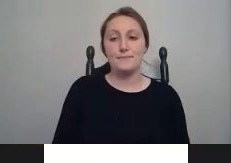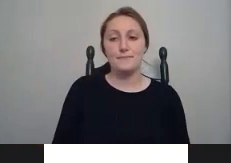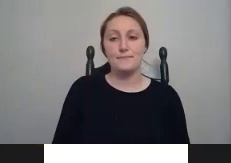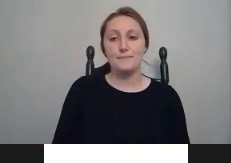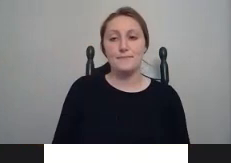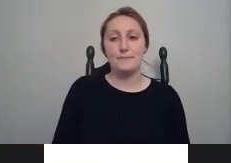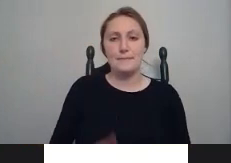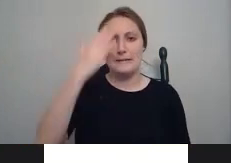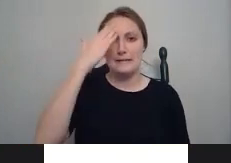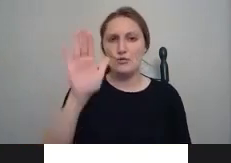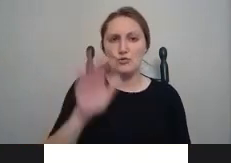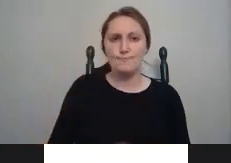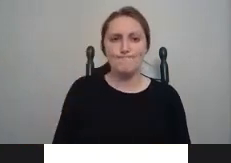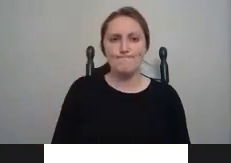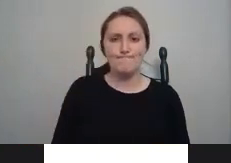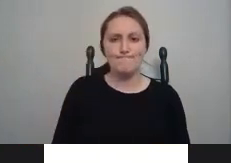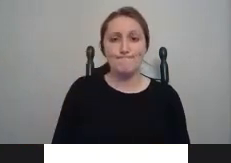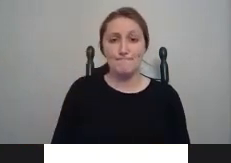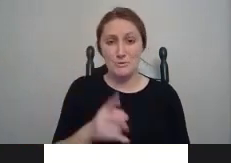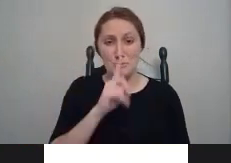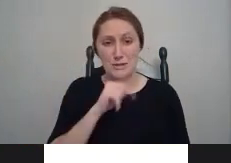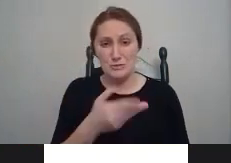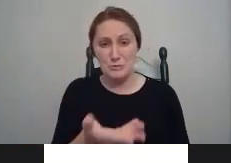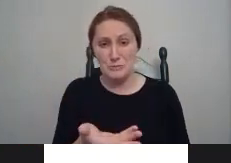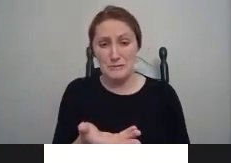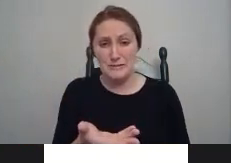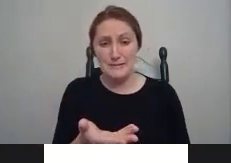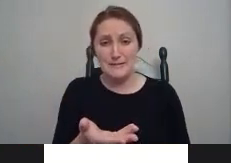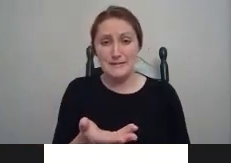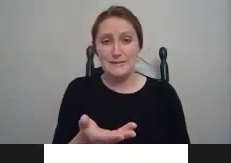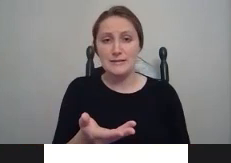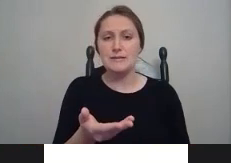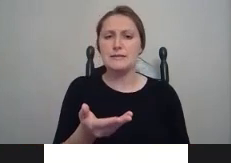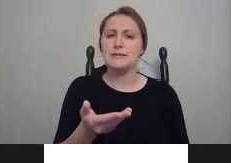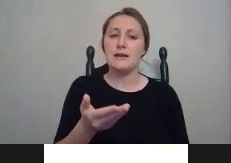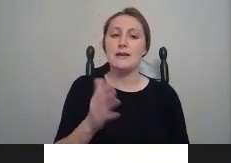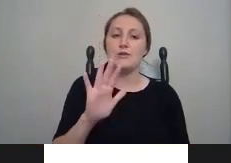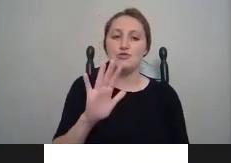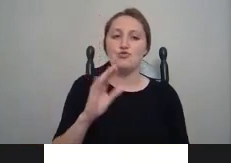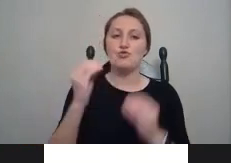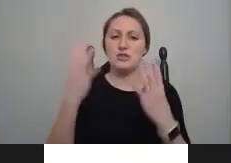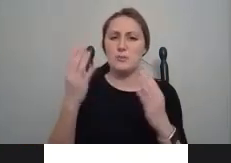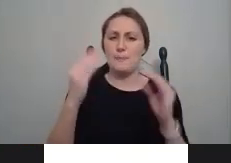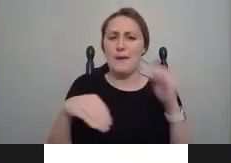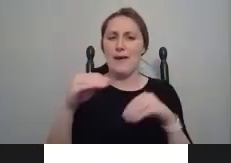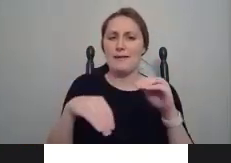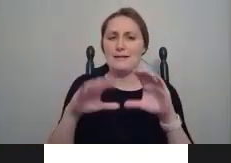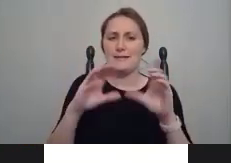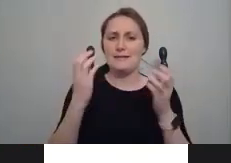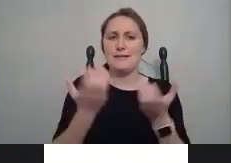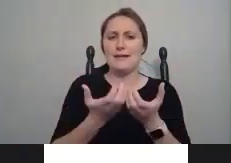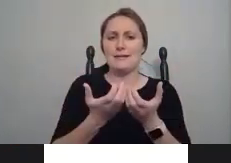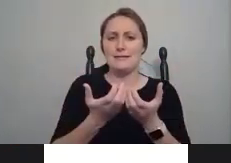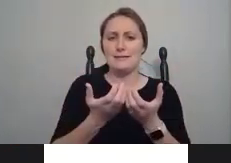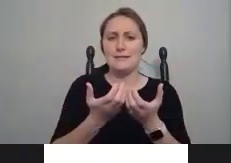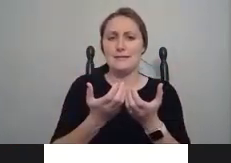I don't know. Do you have an answer for that one, Mark? I would say, as teachers were packing the classrooms,